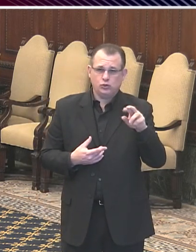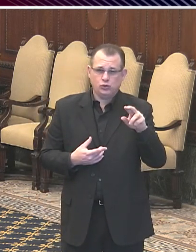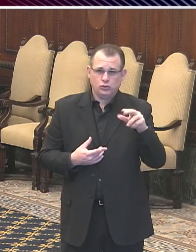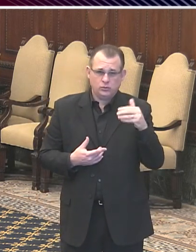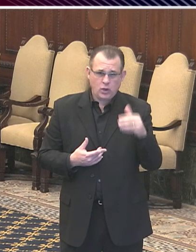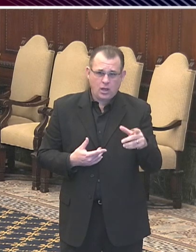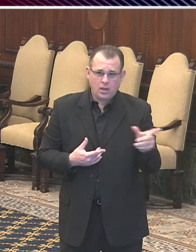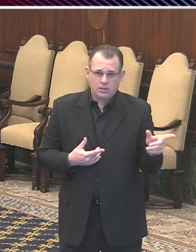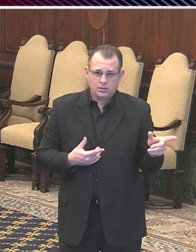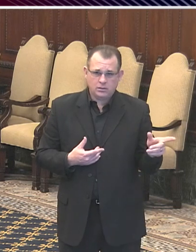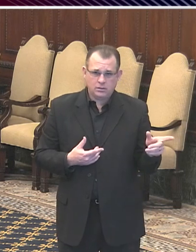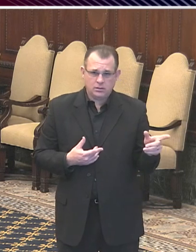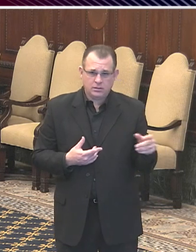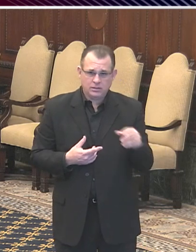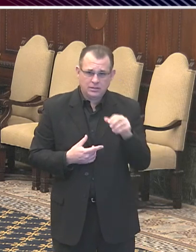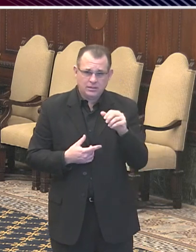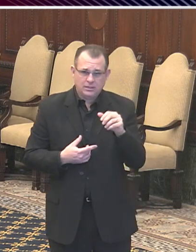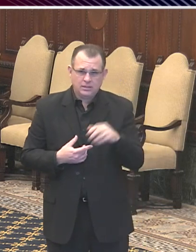Andy?